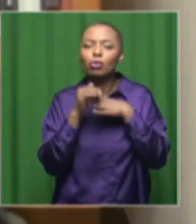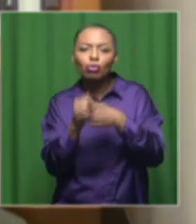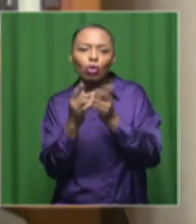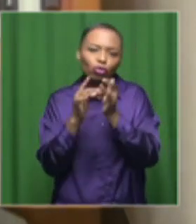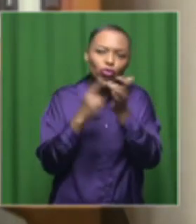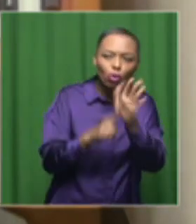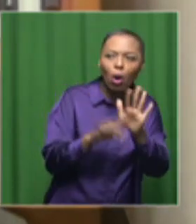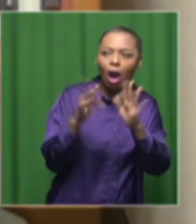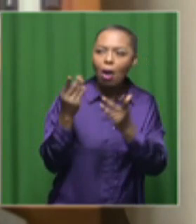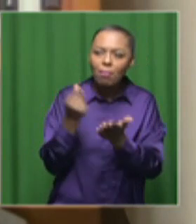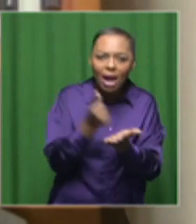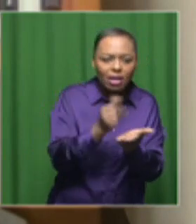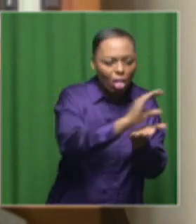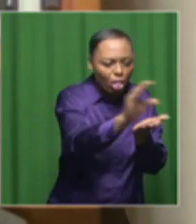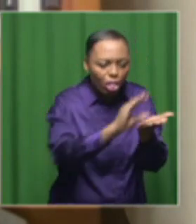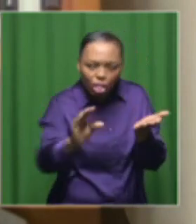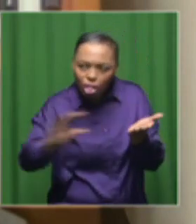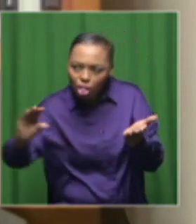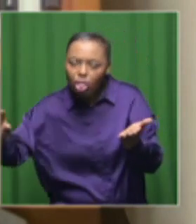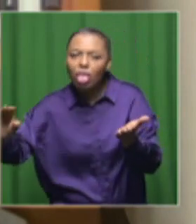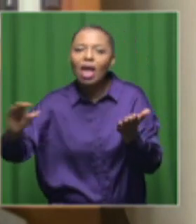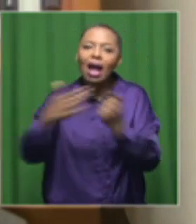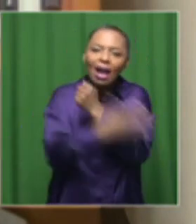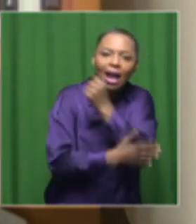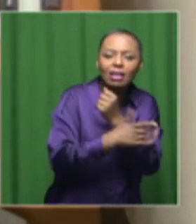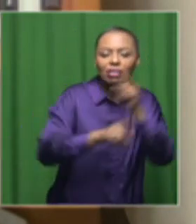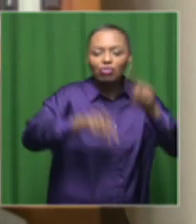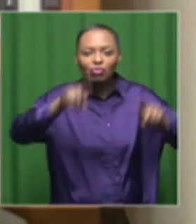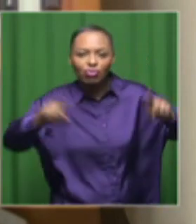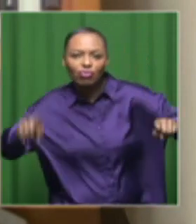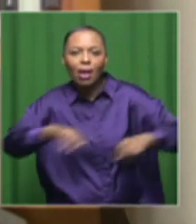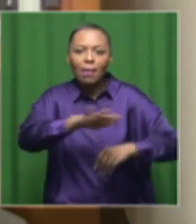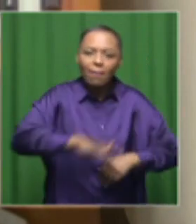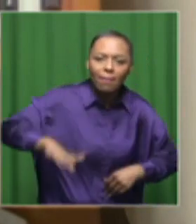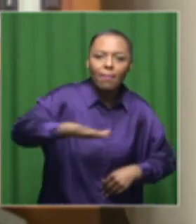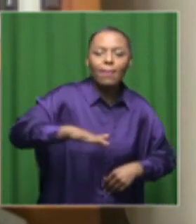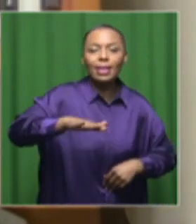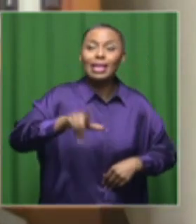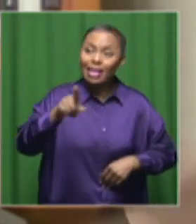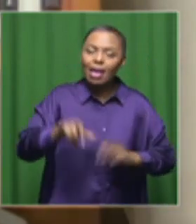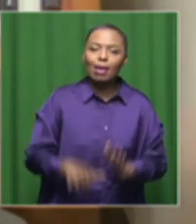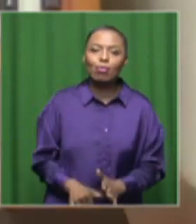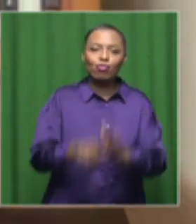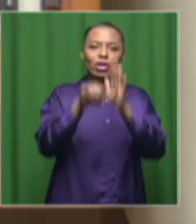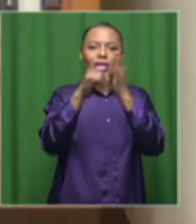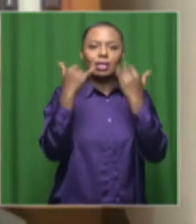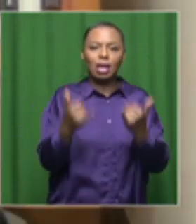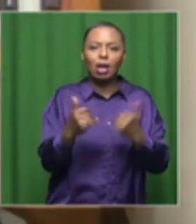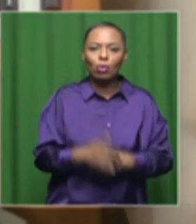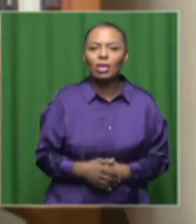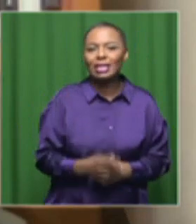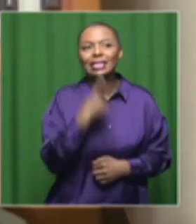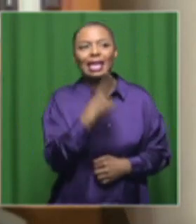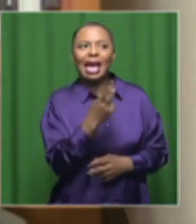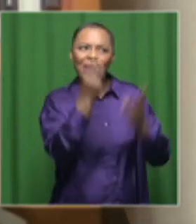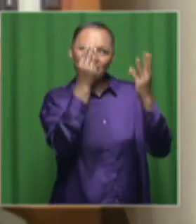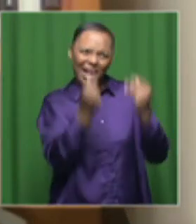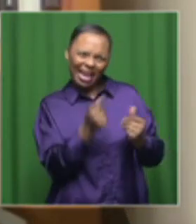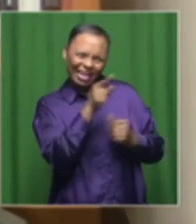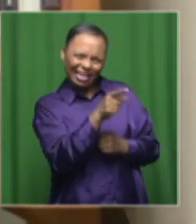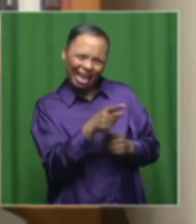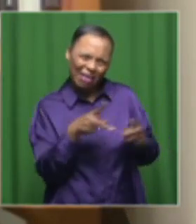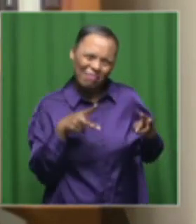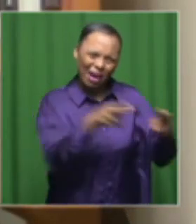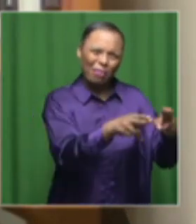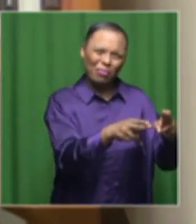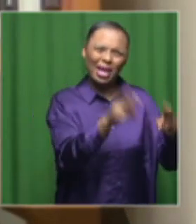different areas of our country. It is so important. It is critically important. And we cannot be, cutting your nose to spite your face,